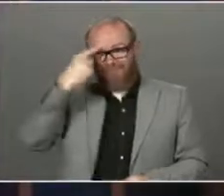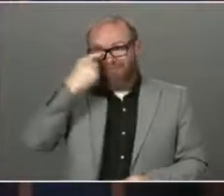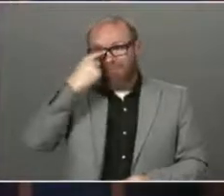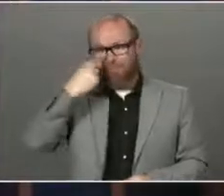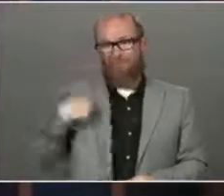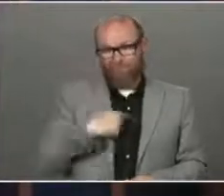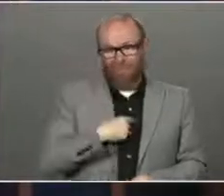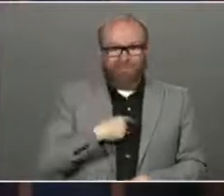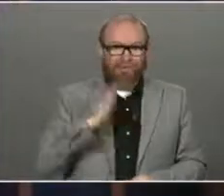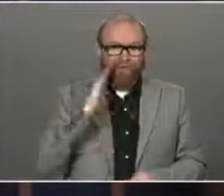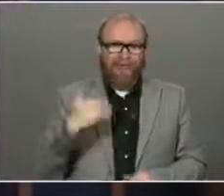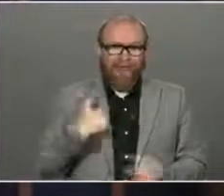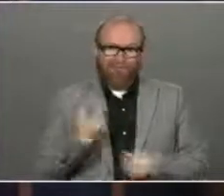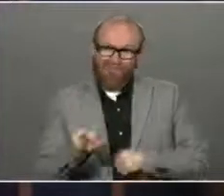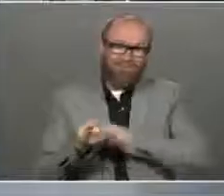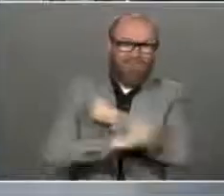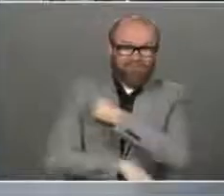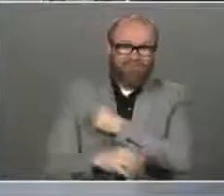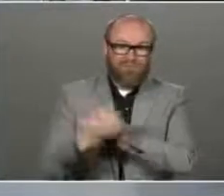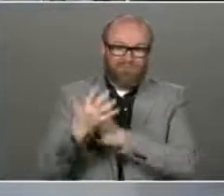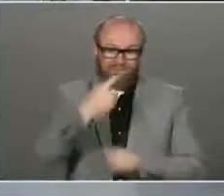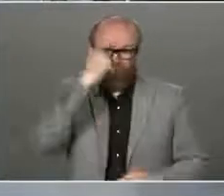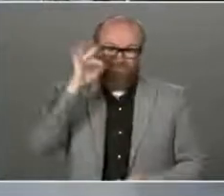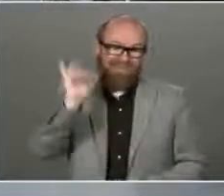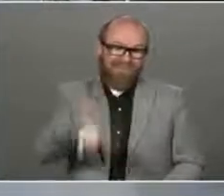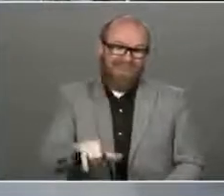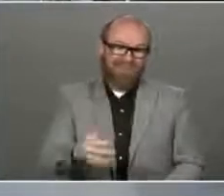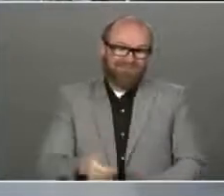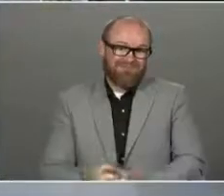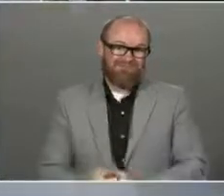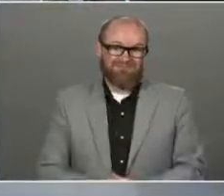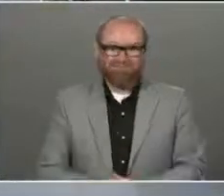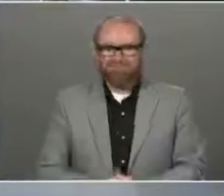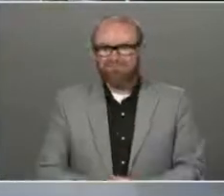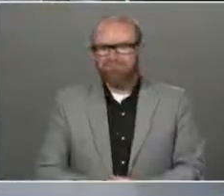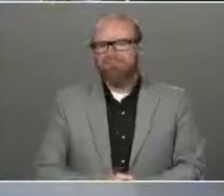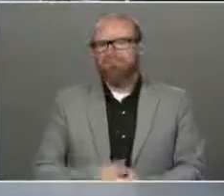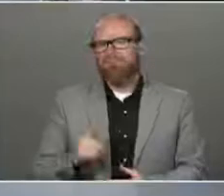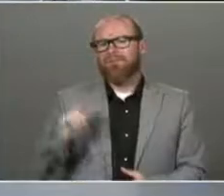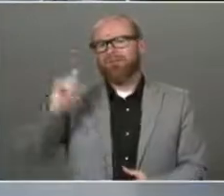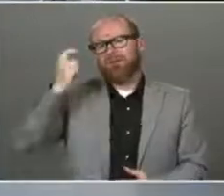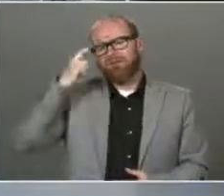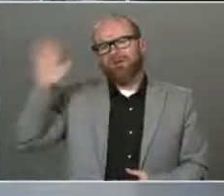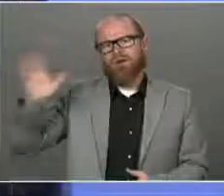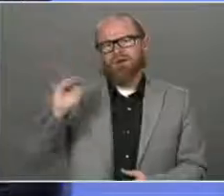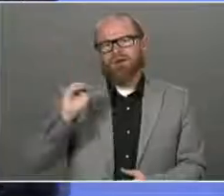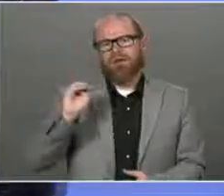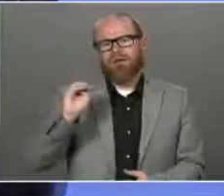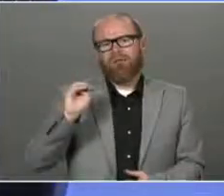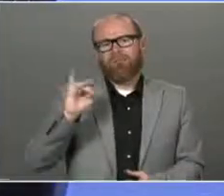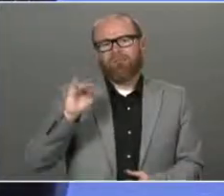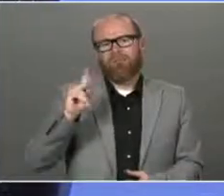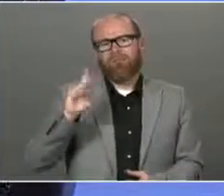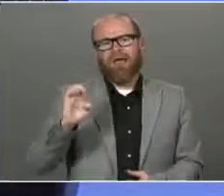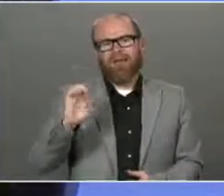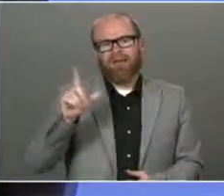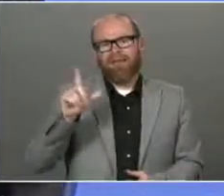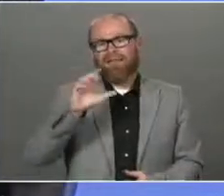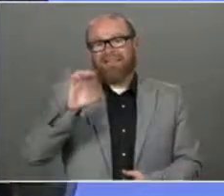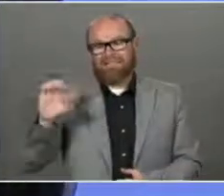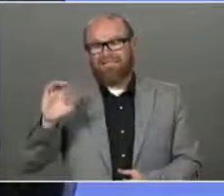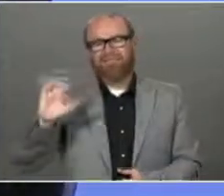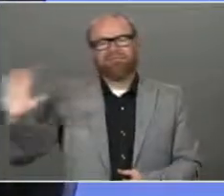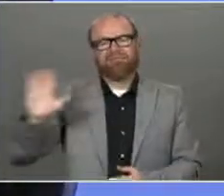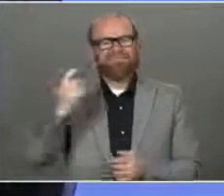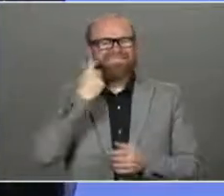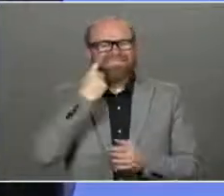reaping the whirlwind because of it. Governor, I want to ask you about Senator Mike Lee's text messages to former Trump Chief of Staff Mark